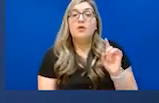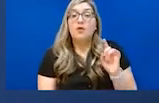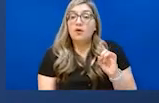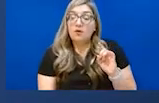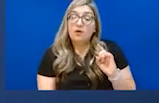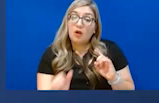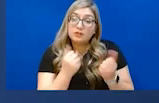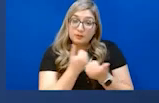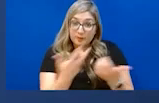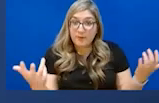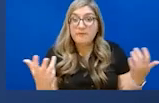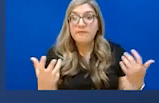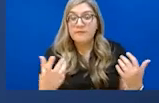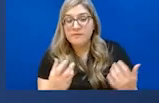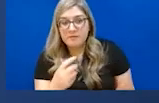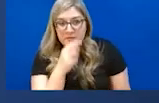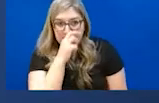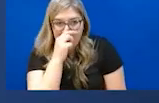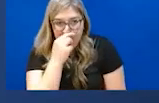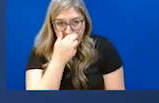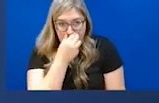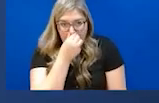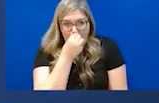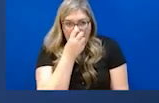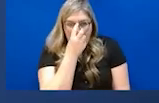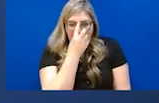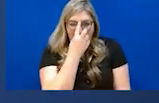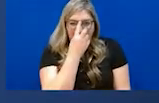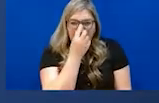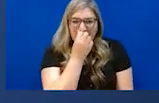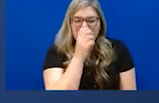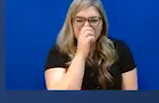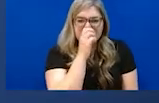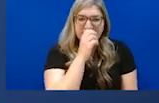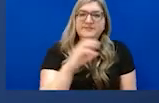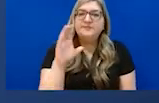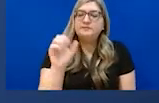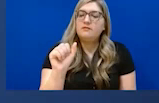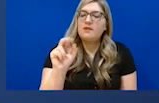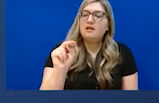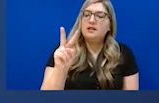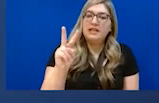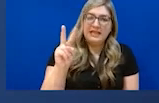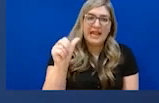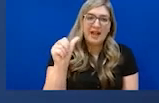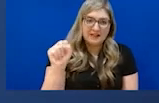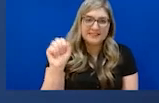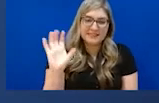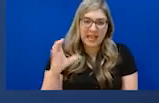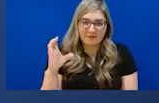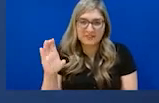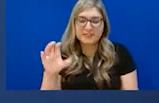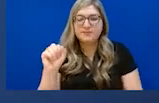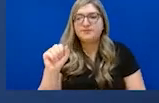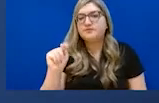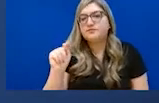you use Canvas Studio, that has now been renewed for another 3 years. We were really worried about that one